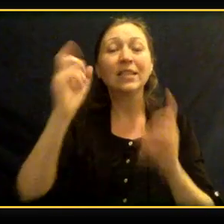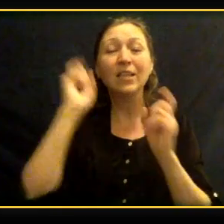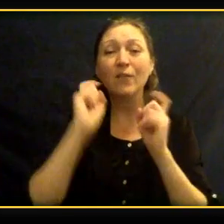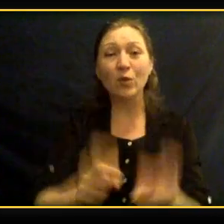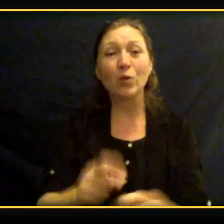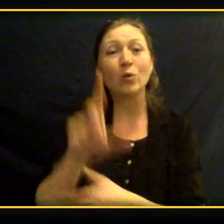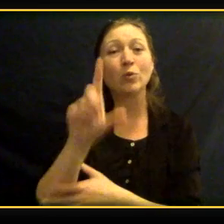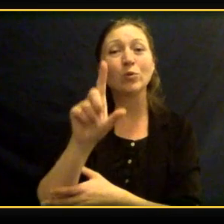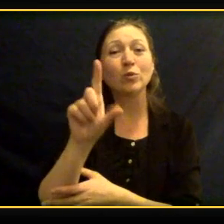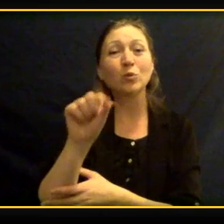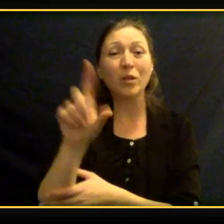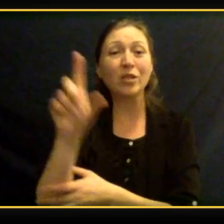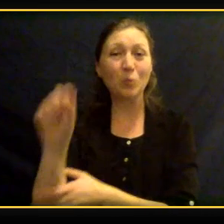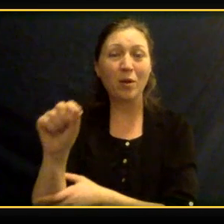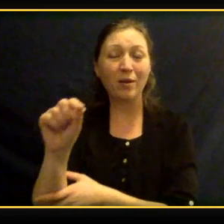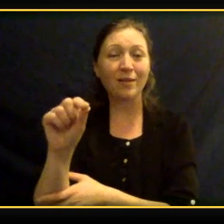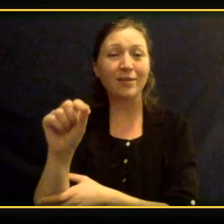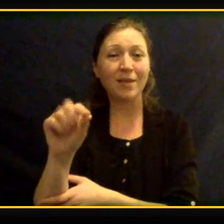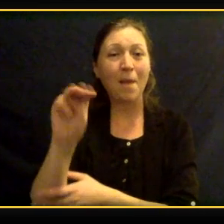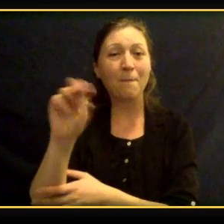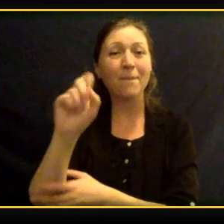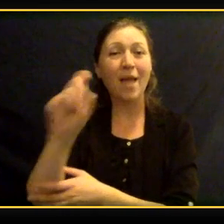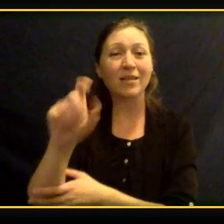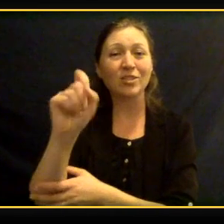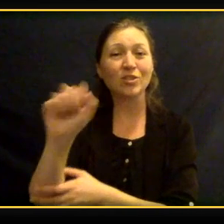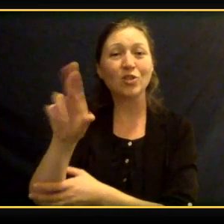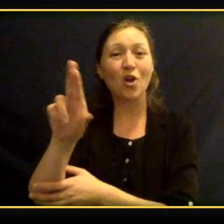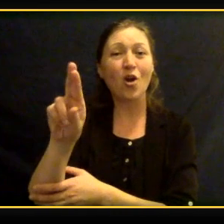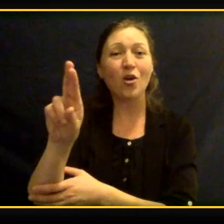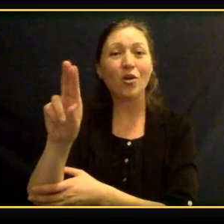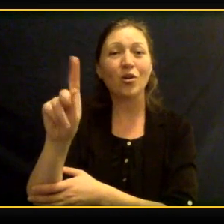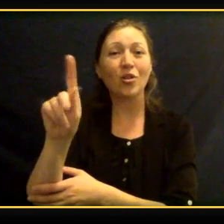Starkloff Lifetime Achievement Award. I love you.